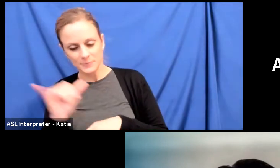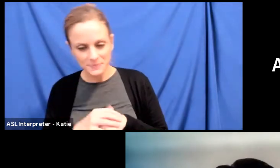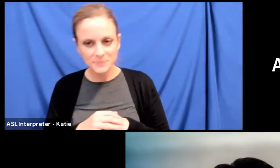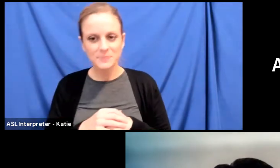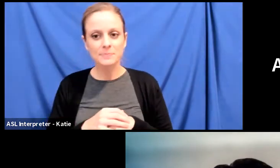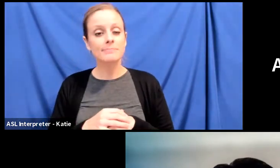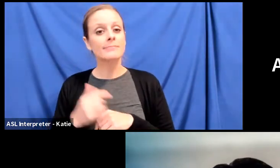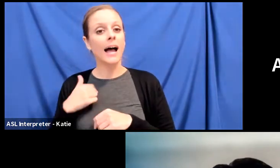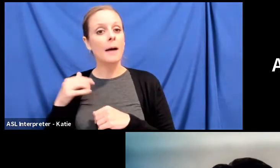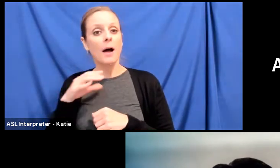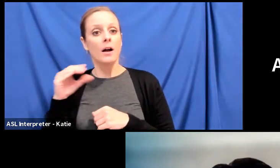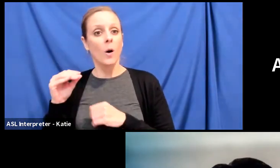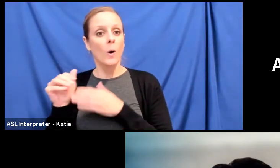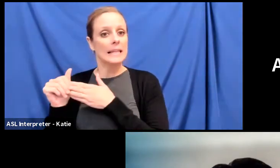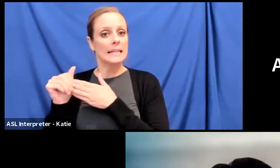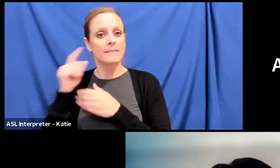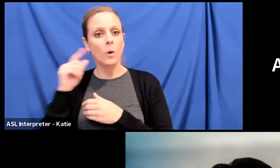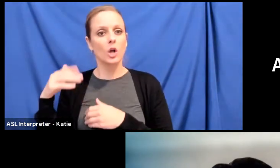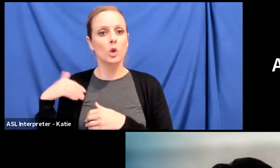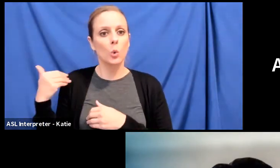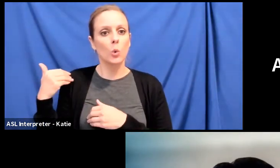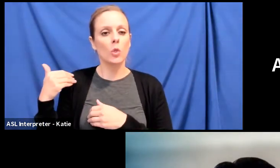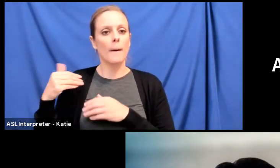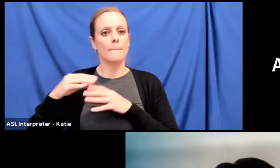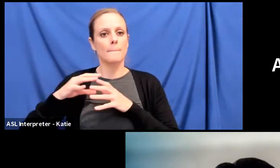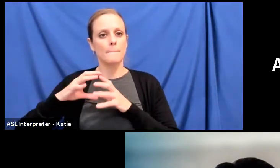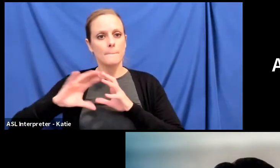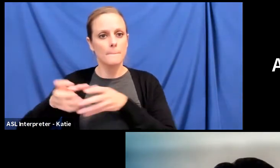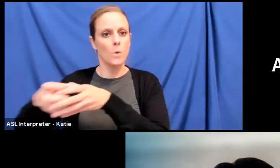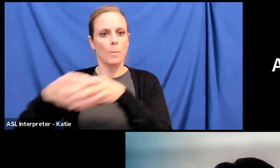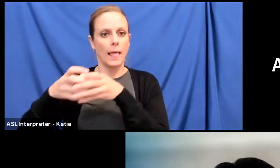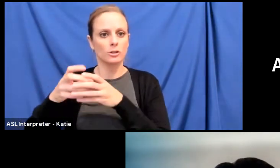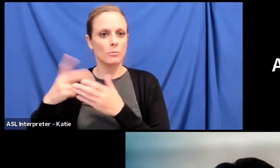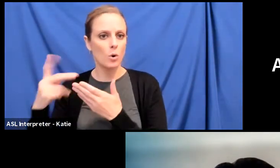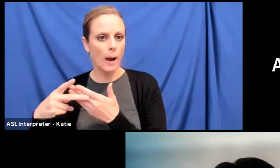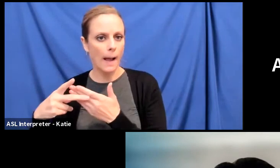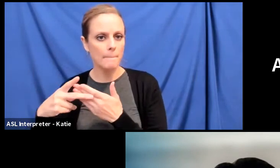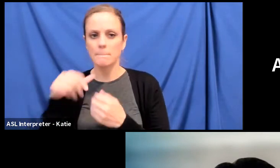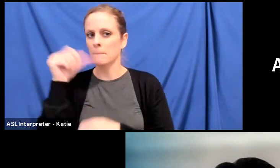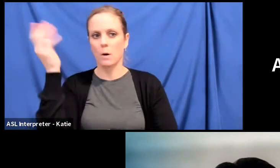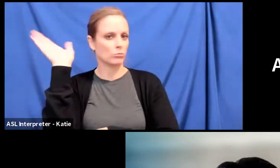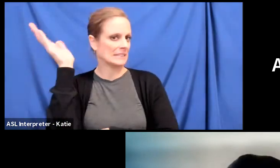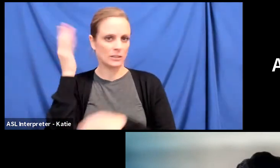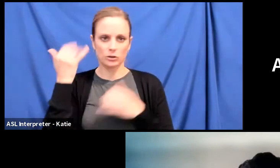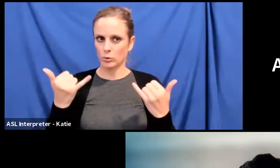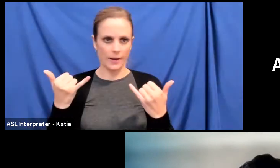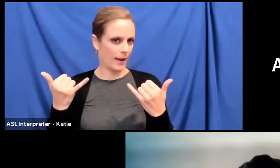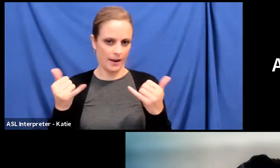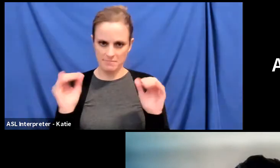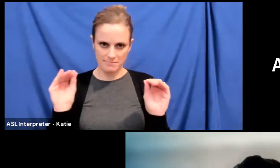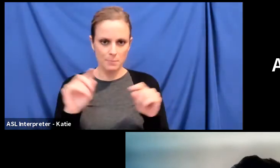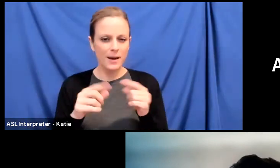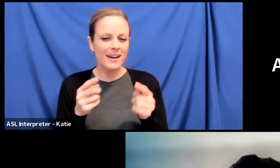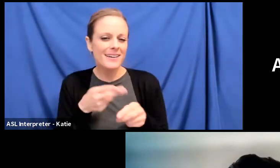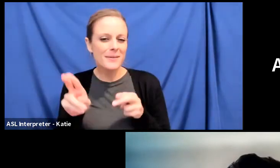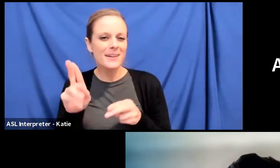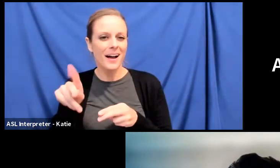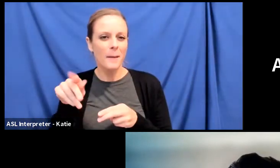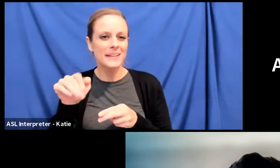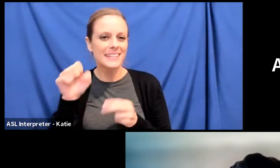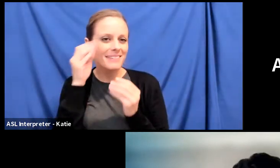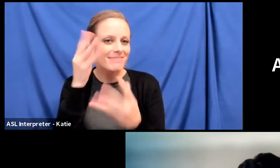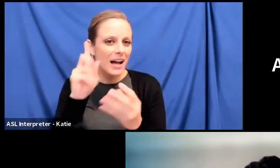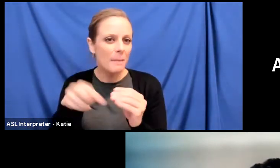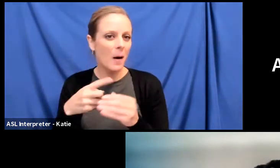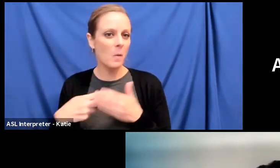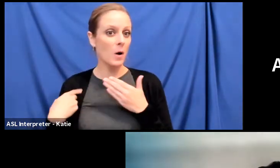I'm a co-lead for the Youth Mobilizers program. So I don't have a presentation for you guys today, but I just wanted to give you a quick update about what